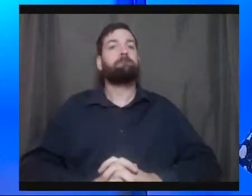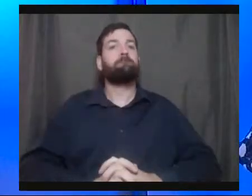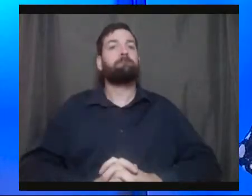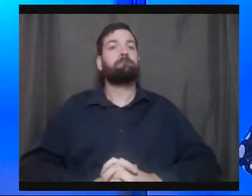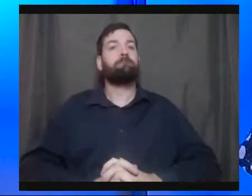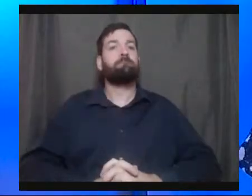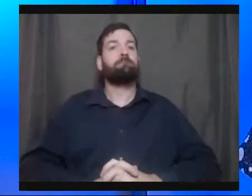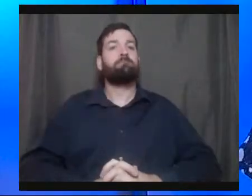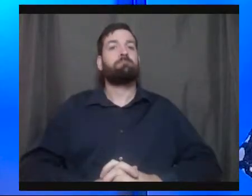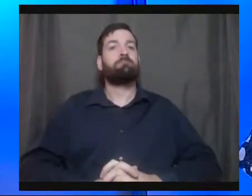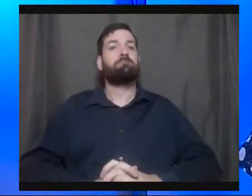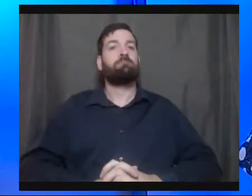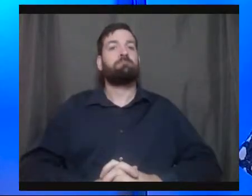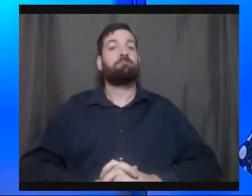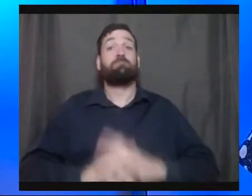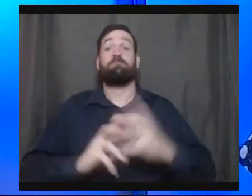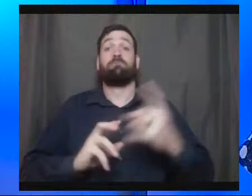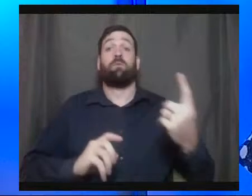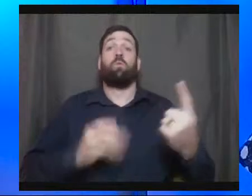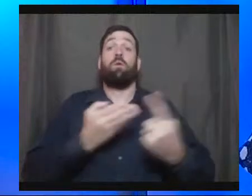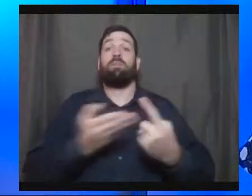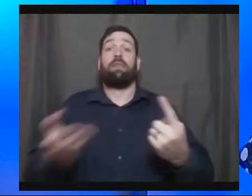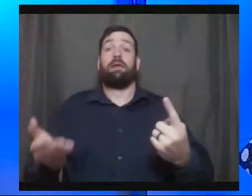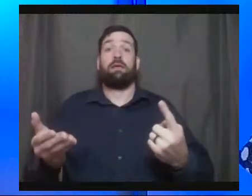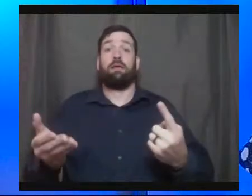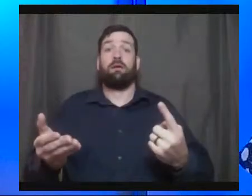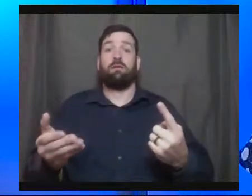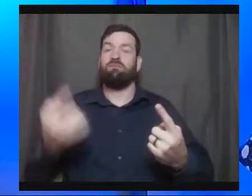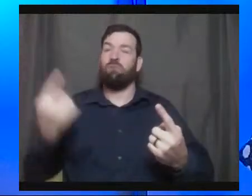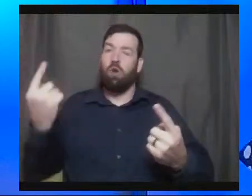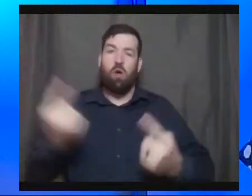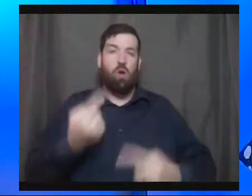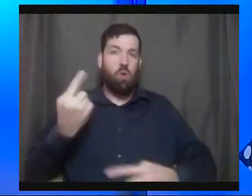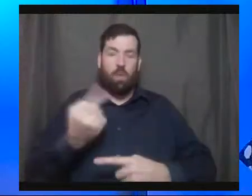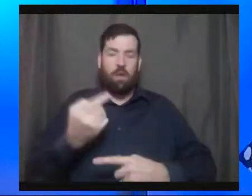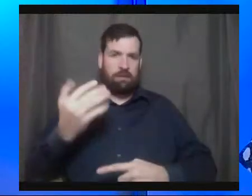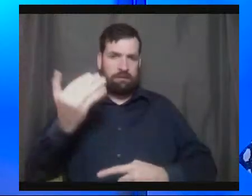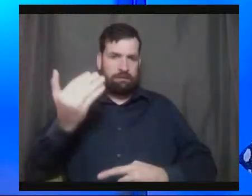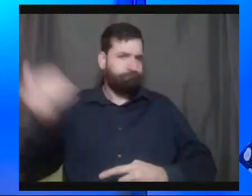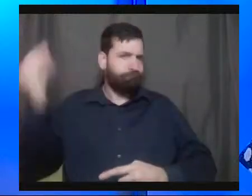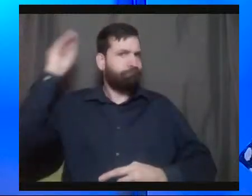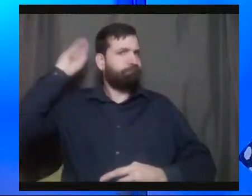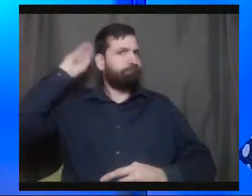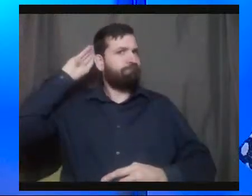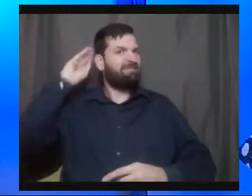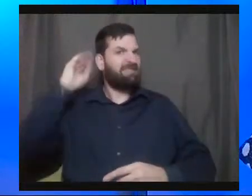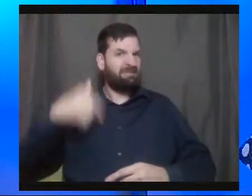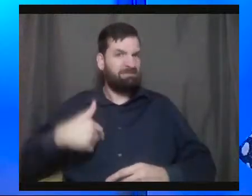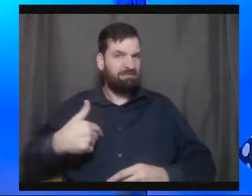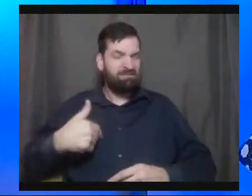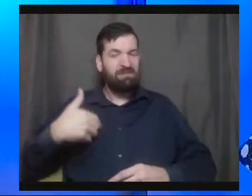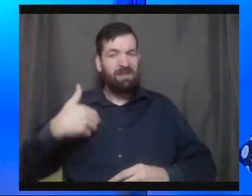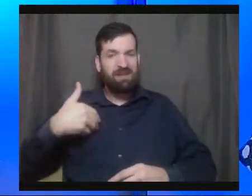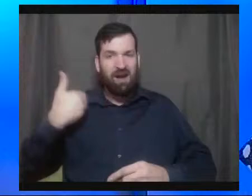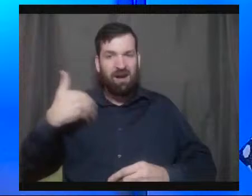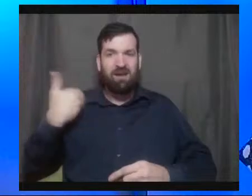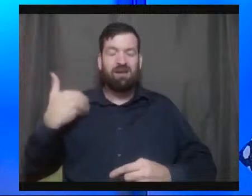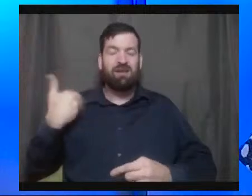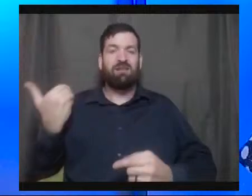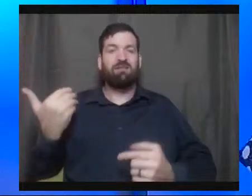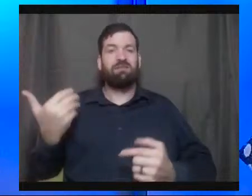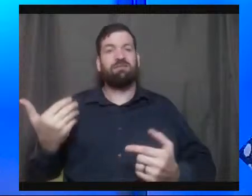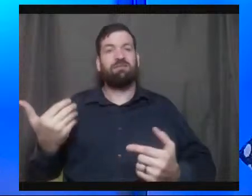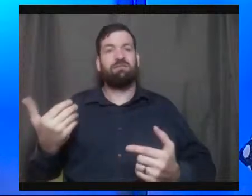I would say one thing that was always on my mind is, I'm pretty young. I very much look forward to